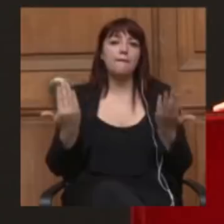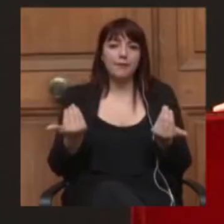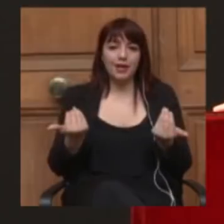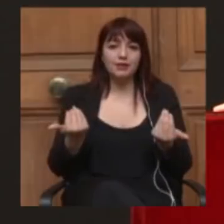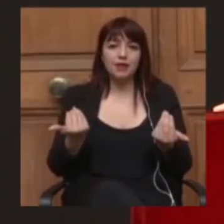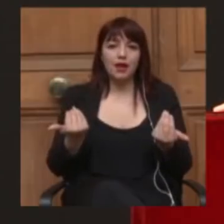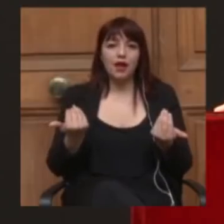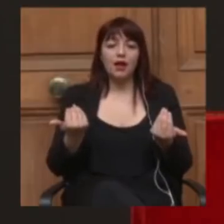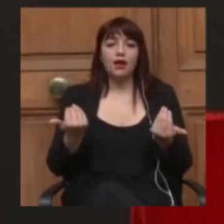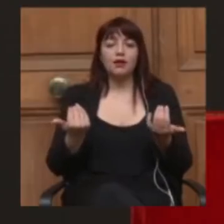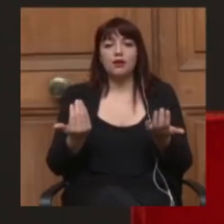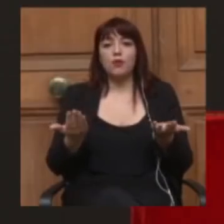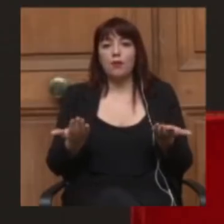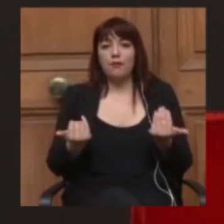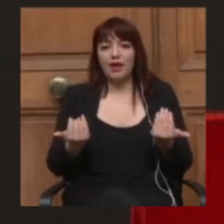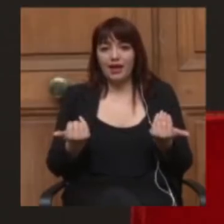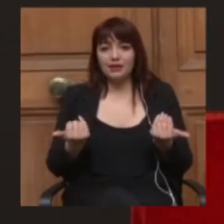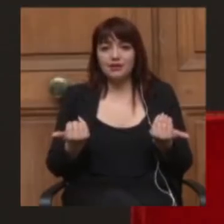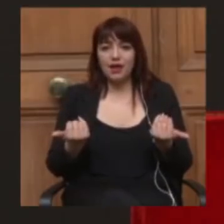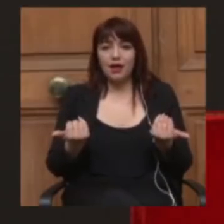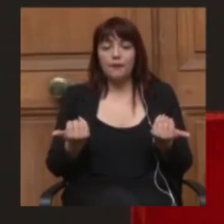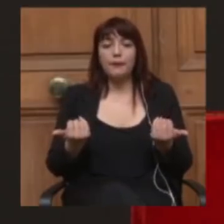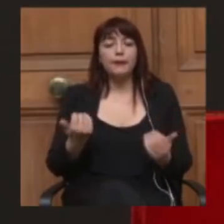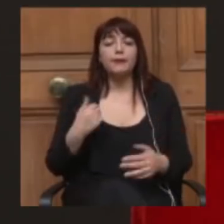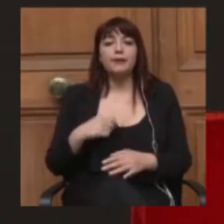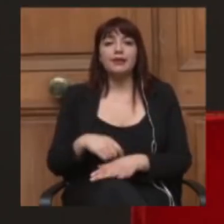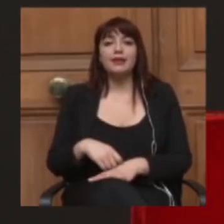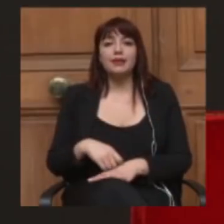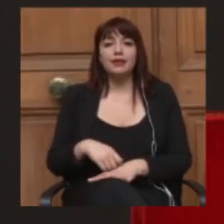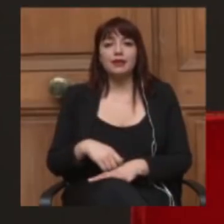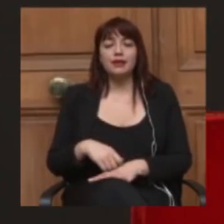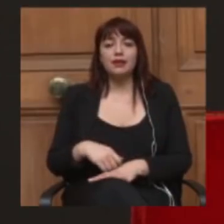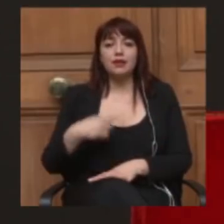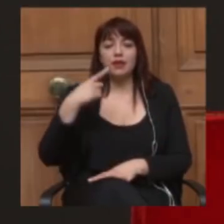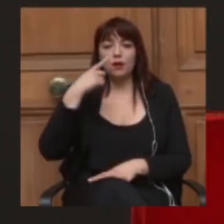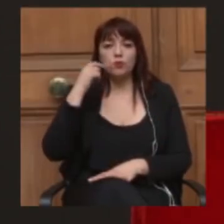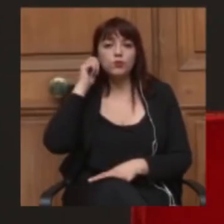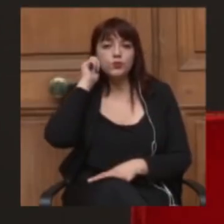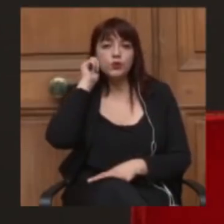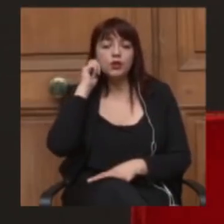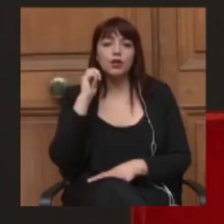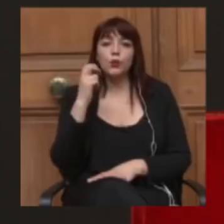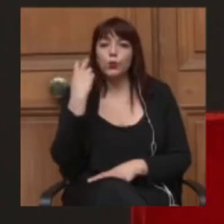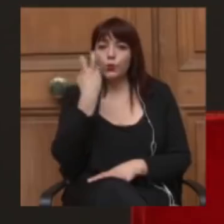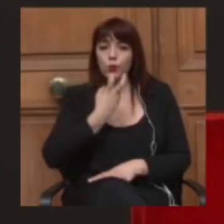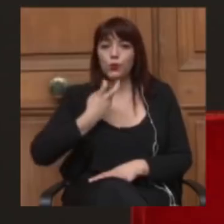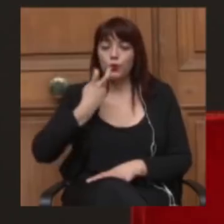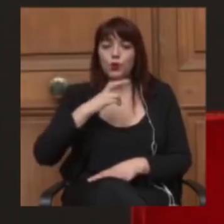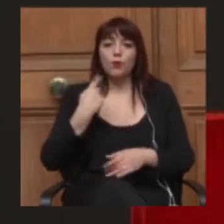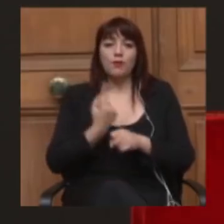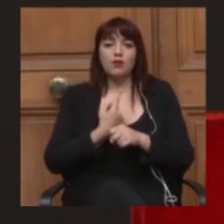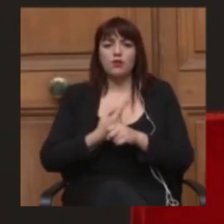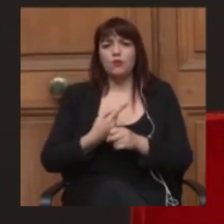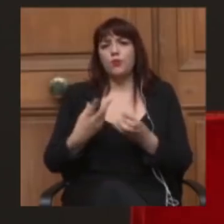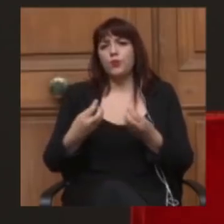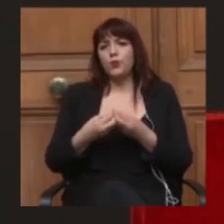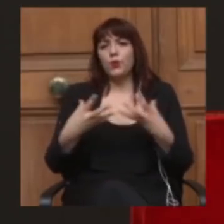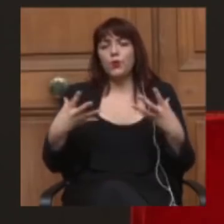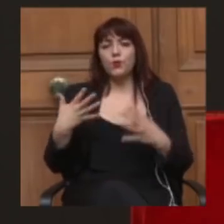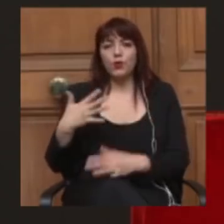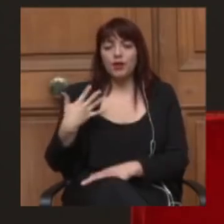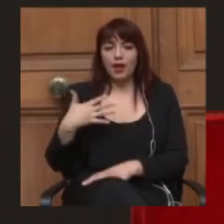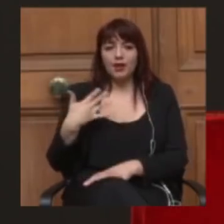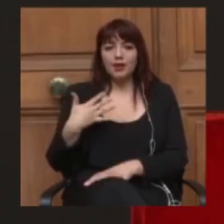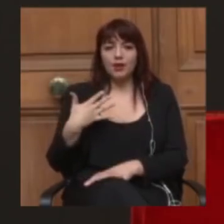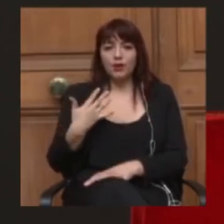be without those many courses, those protracted conversations with students, and with our collective engagement